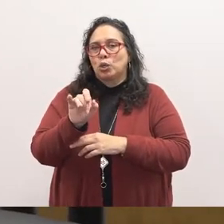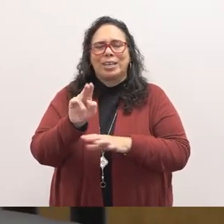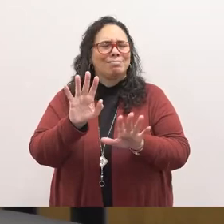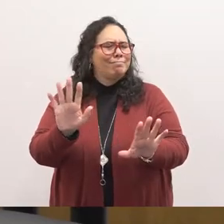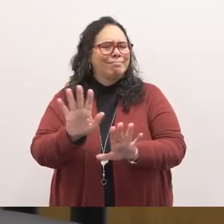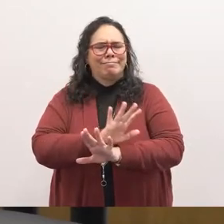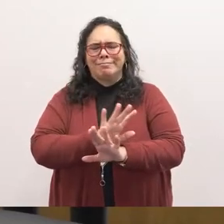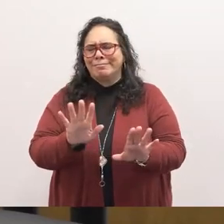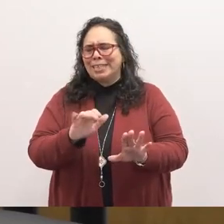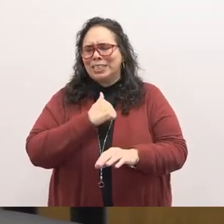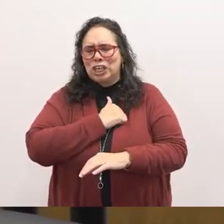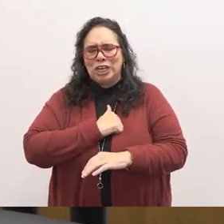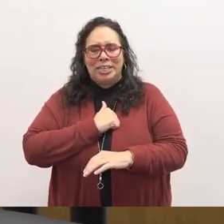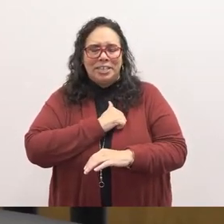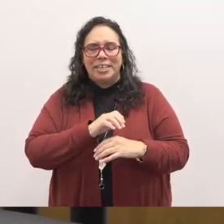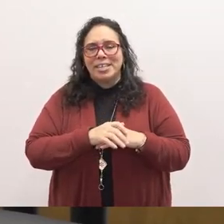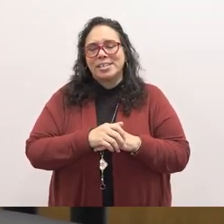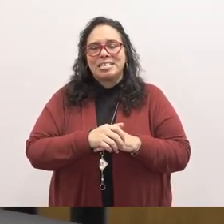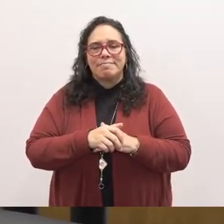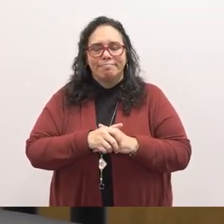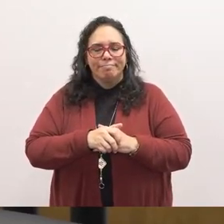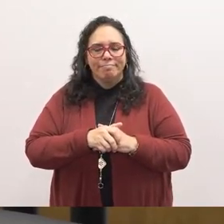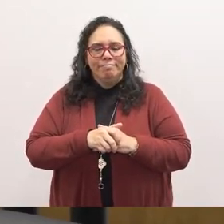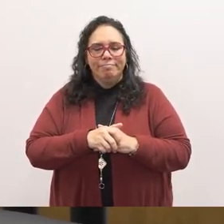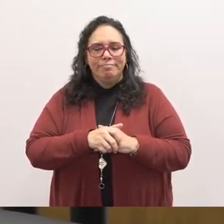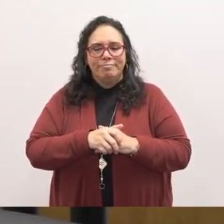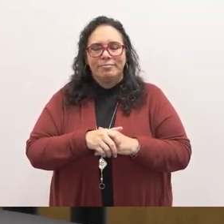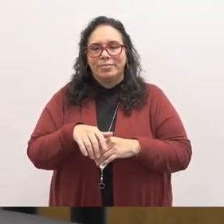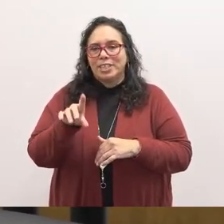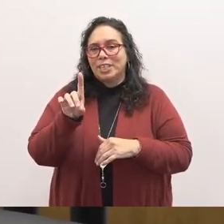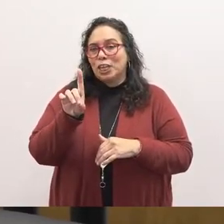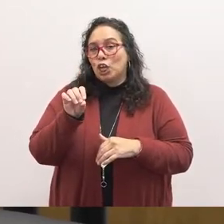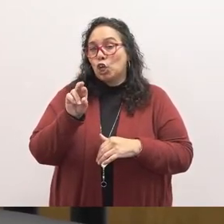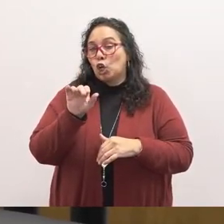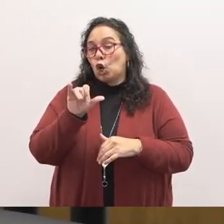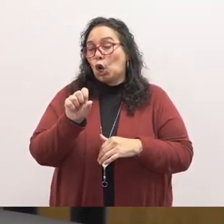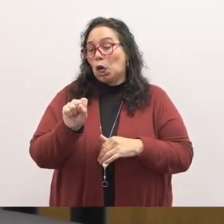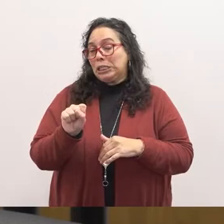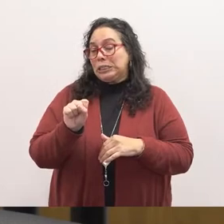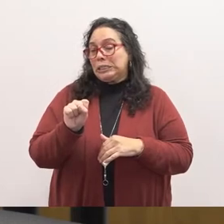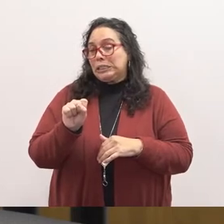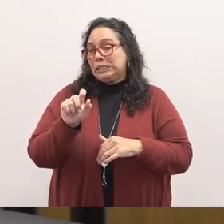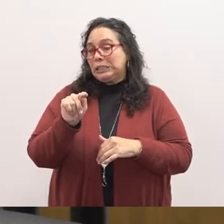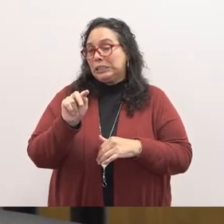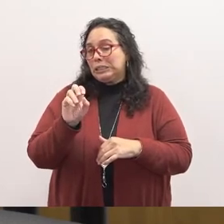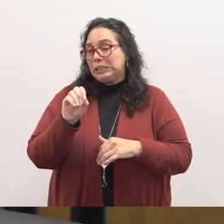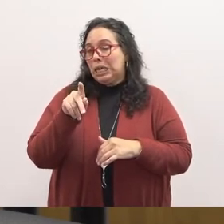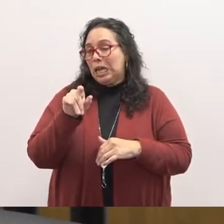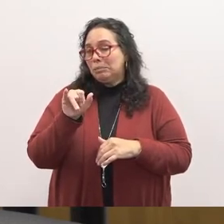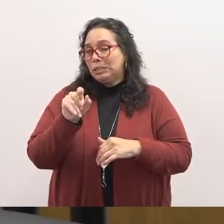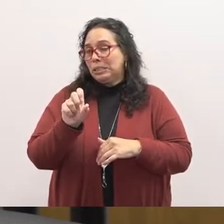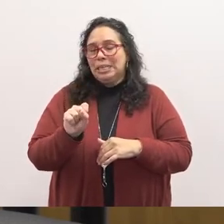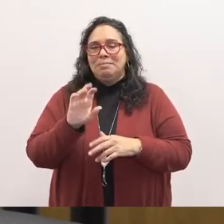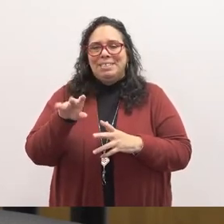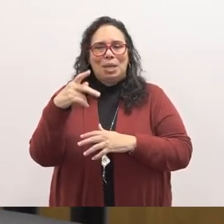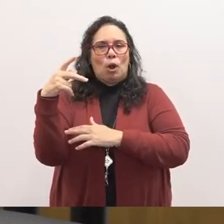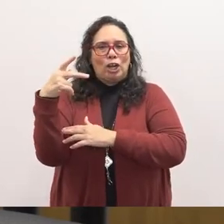not at Jordan High School, at Doris Topsy Elvord, Houghton Park,